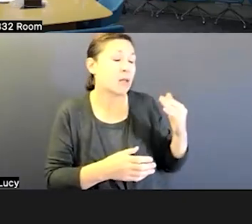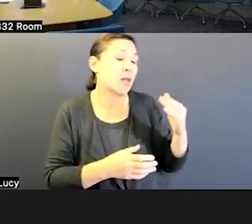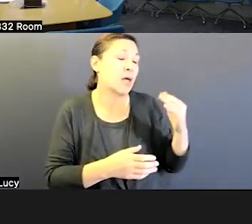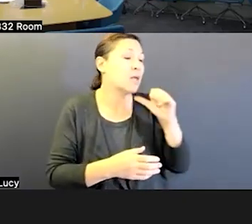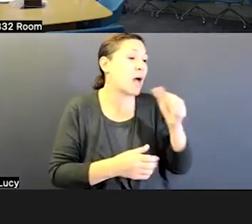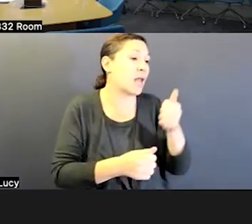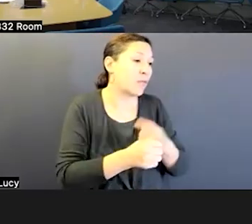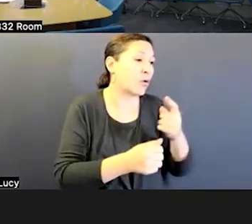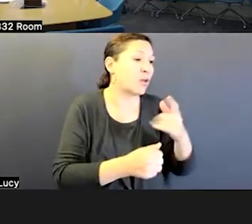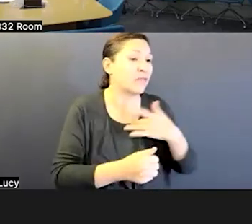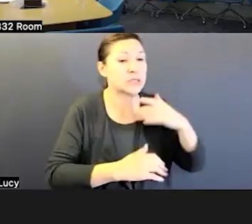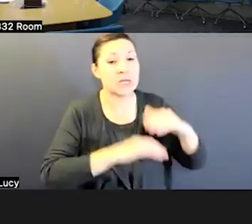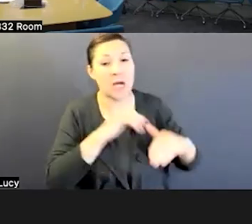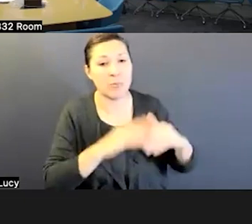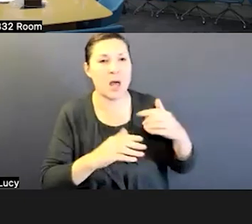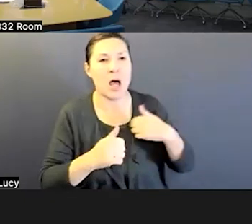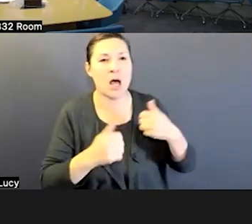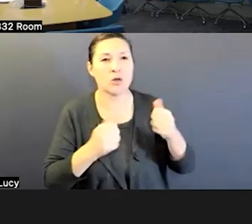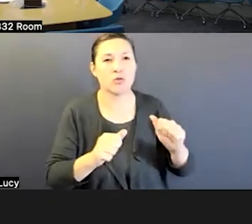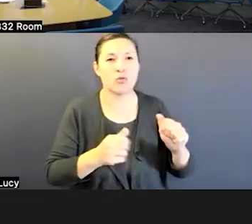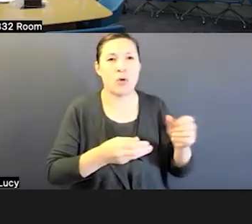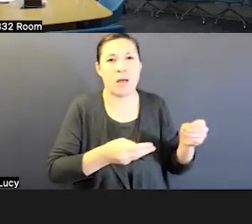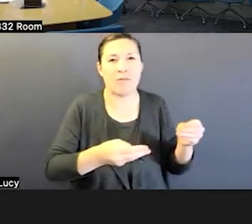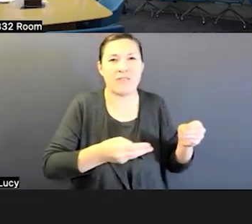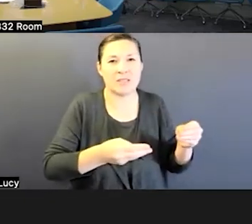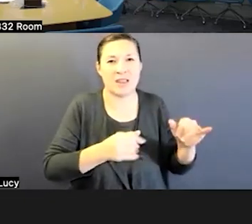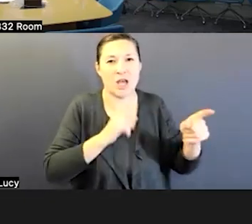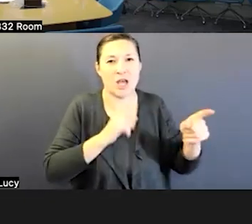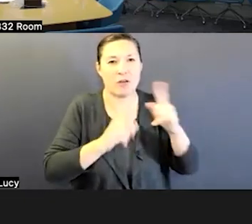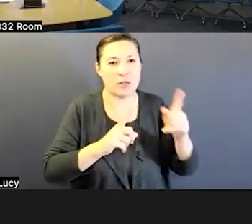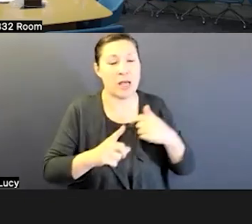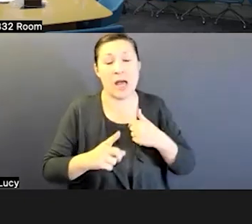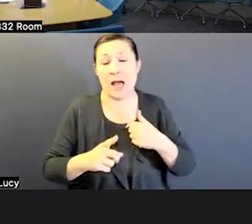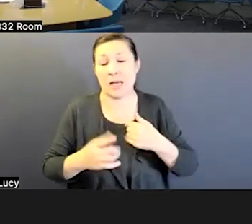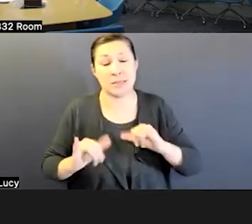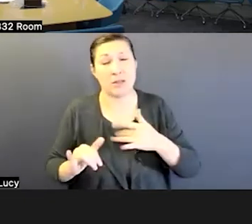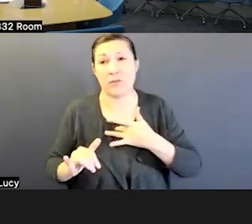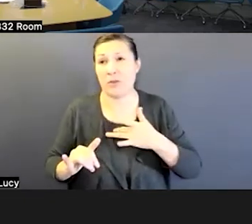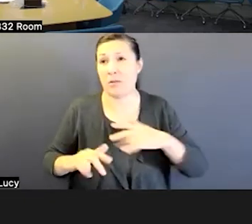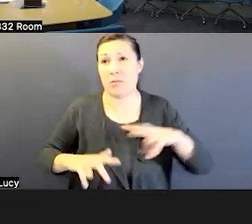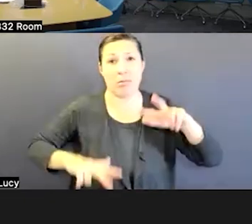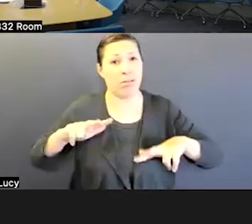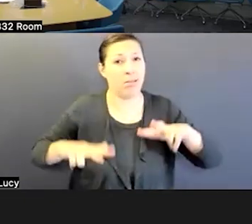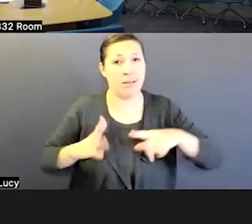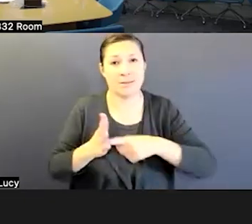that way. I still feel like I'm at the beginning of how to help, though, so I'm trying.